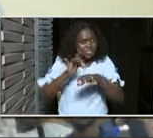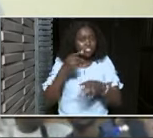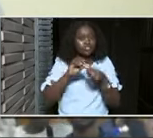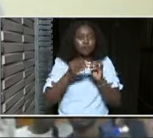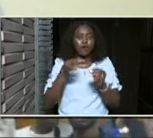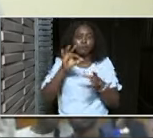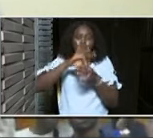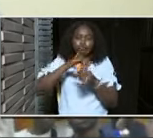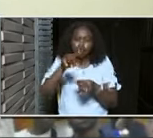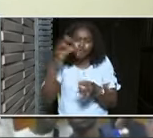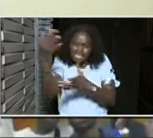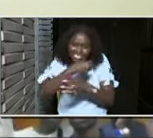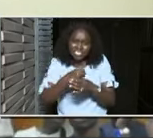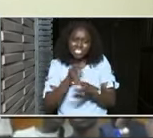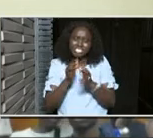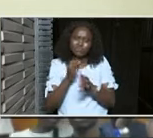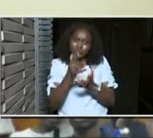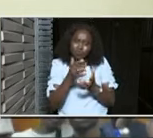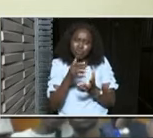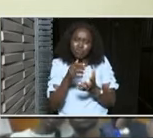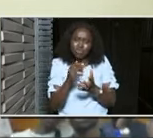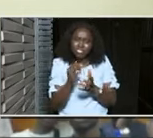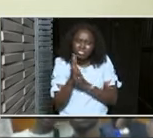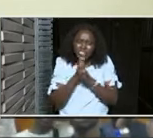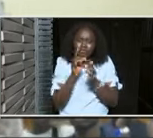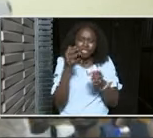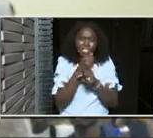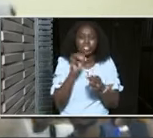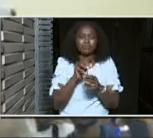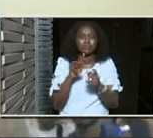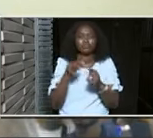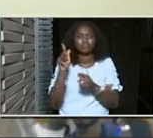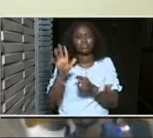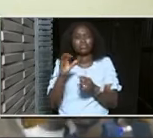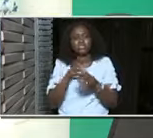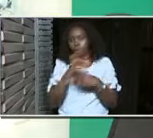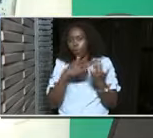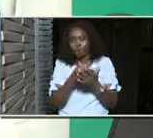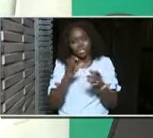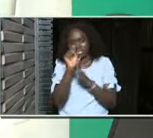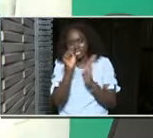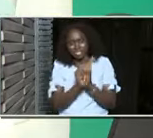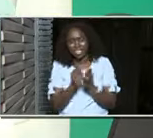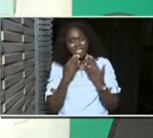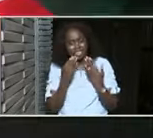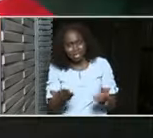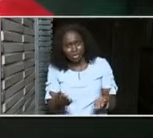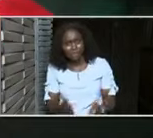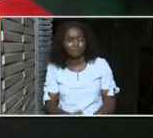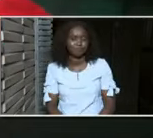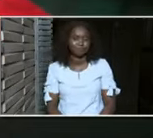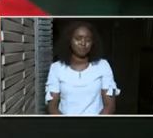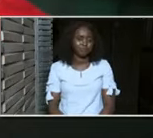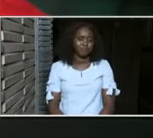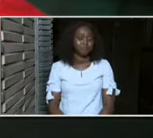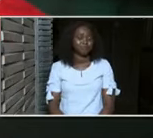really would be aiming to get them at least 25% in all these states? Thank you. Thank you very much. You had the four